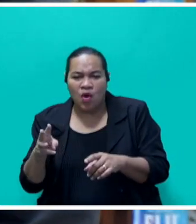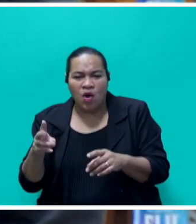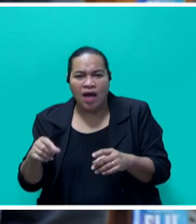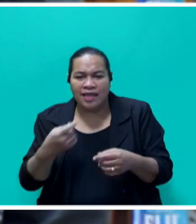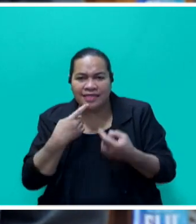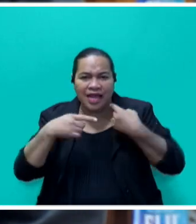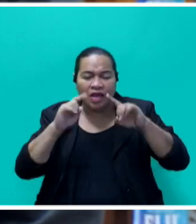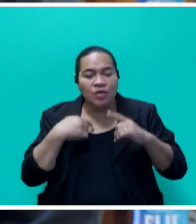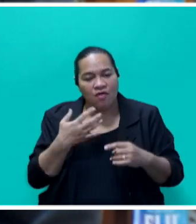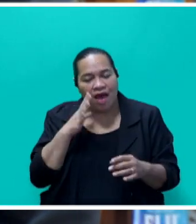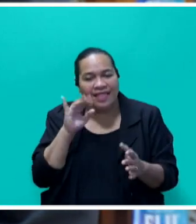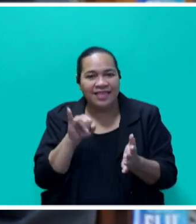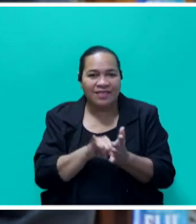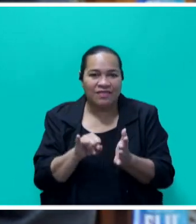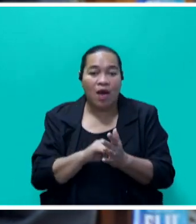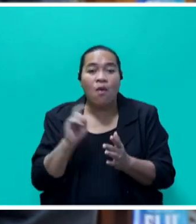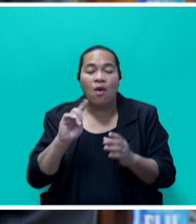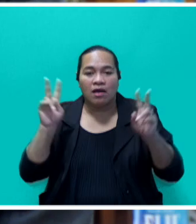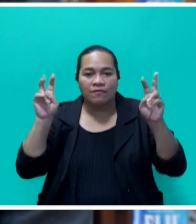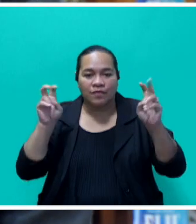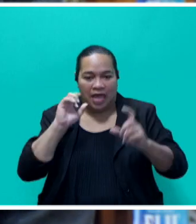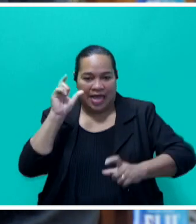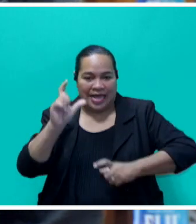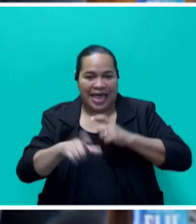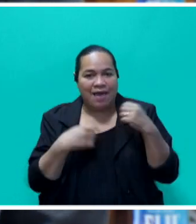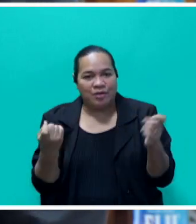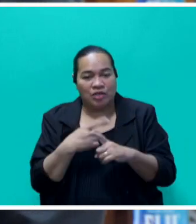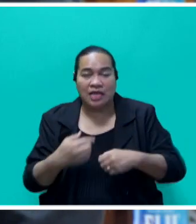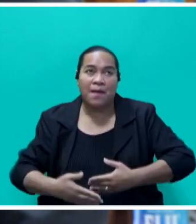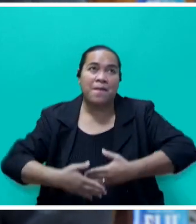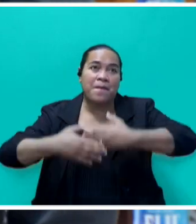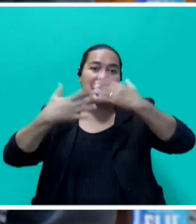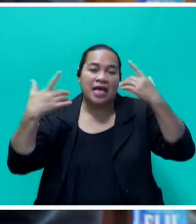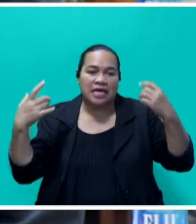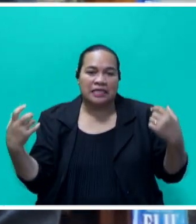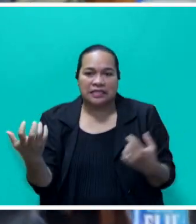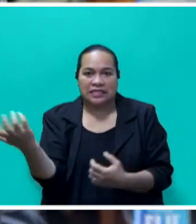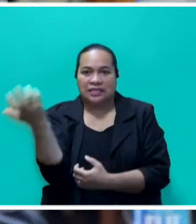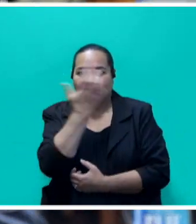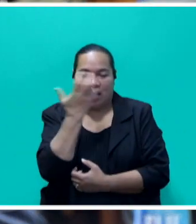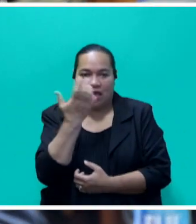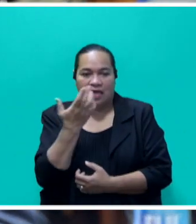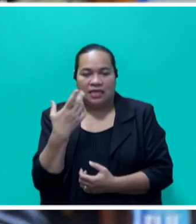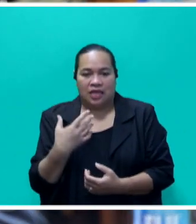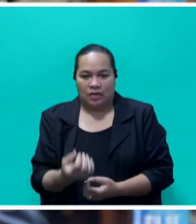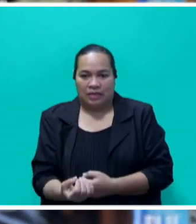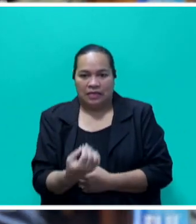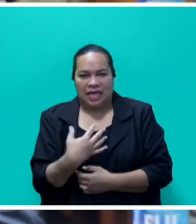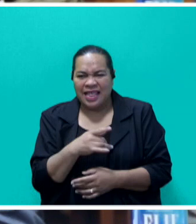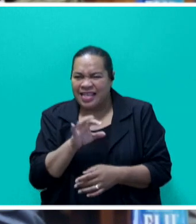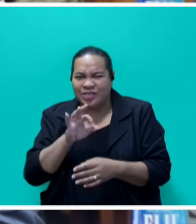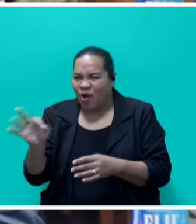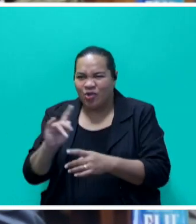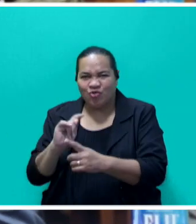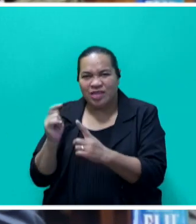identified climate change as the biggest threat that we face. That's a non-traditional threat.